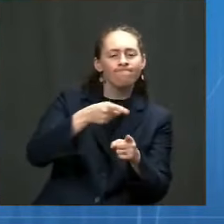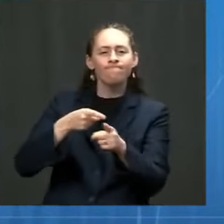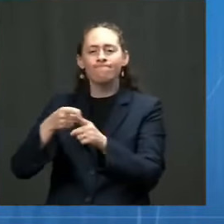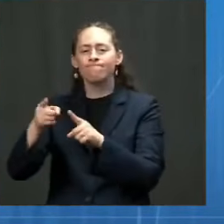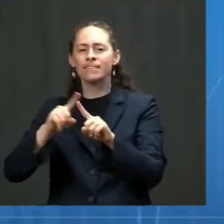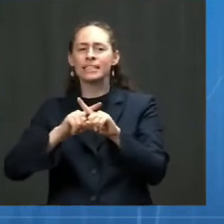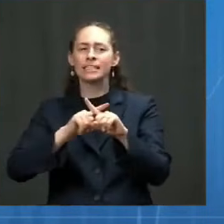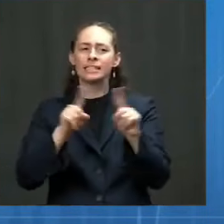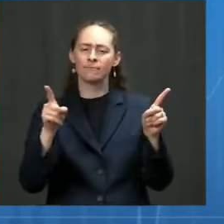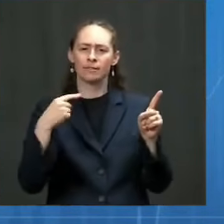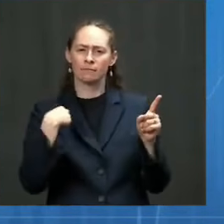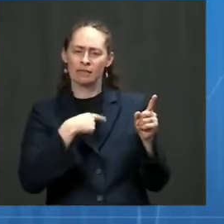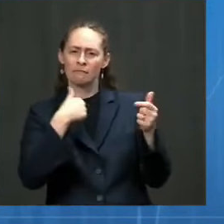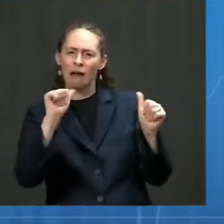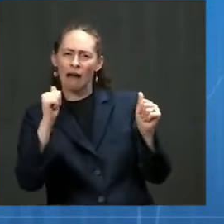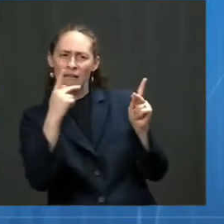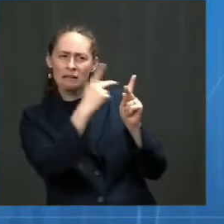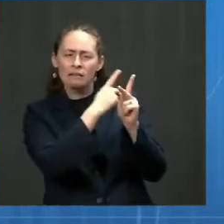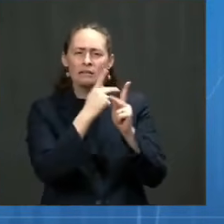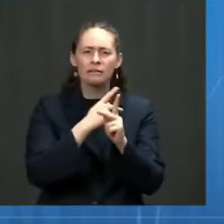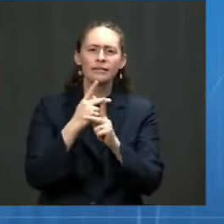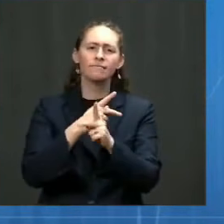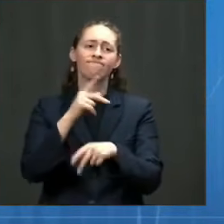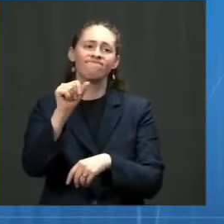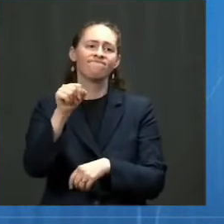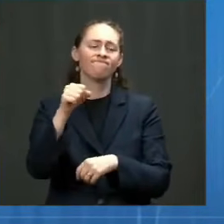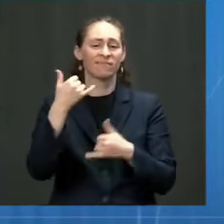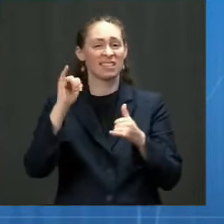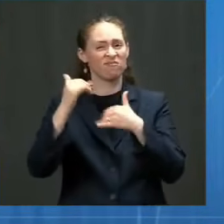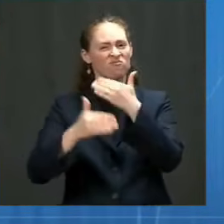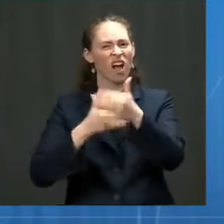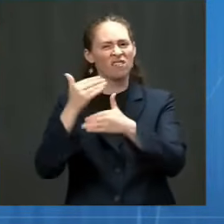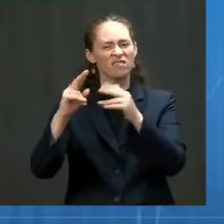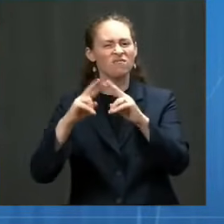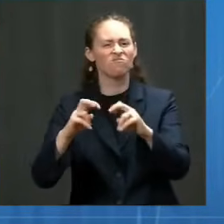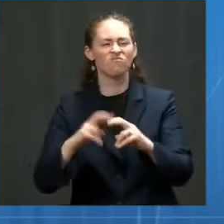preliminary data that might suggest so. Good. Well, thank you. And